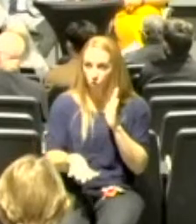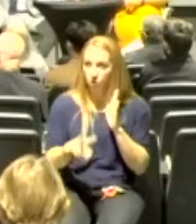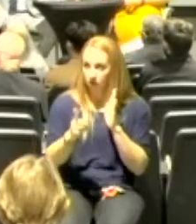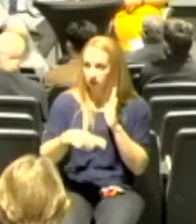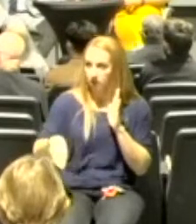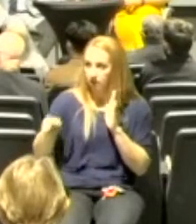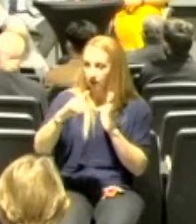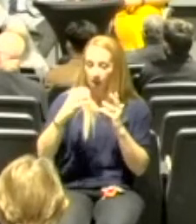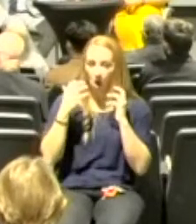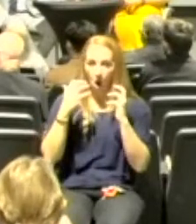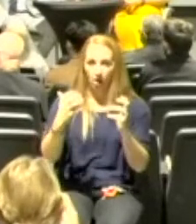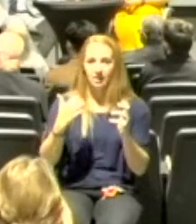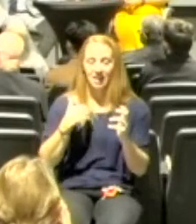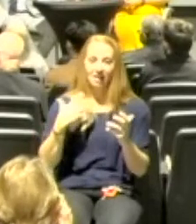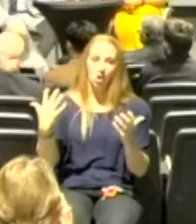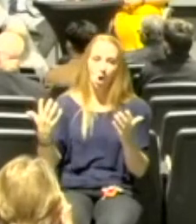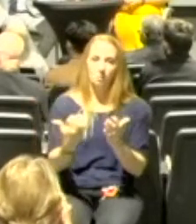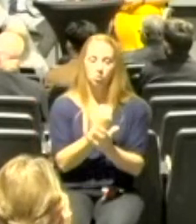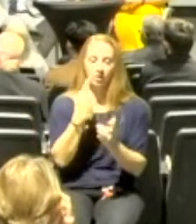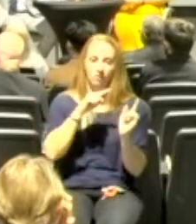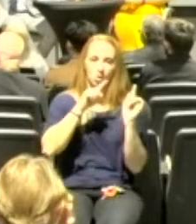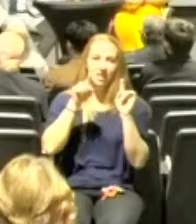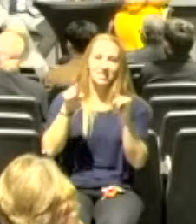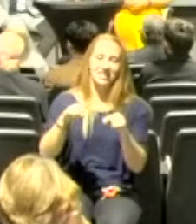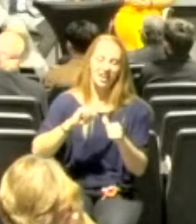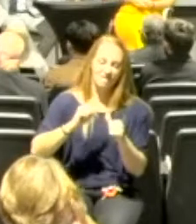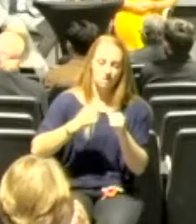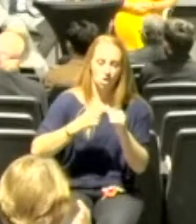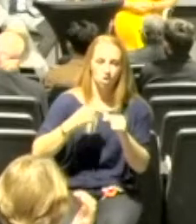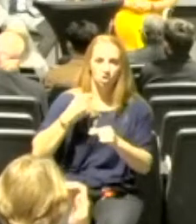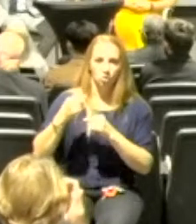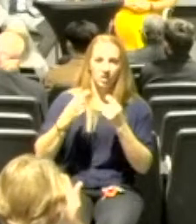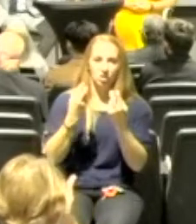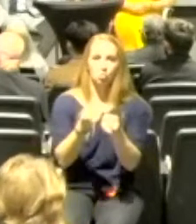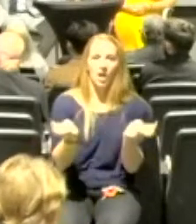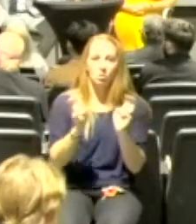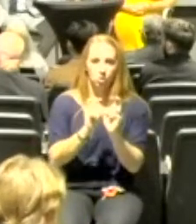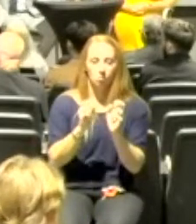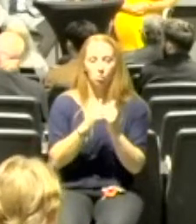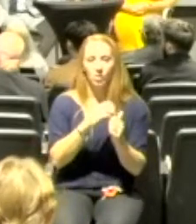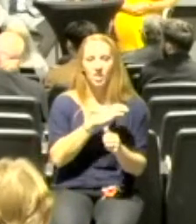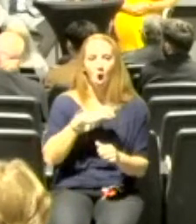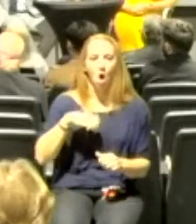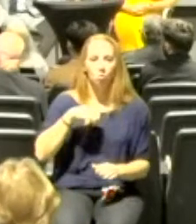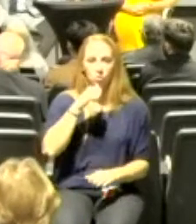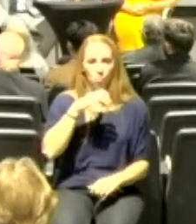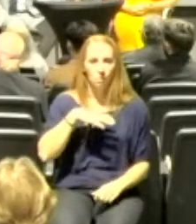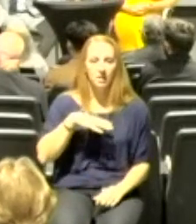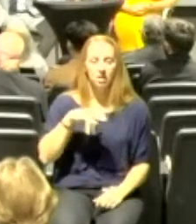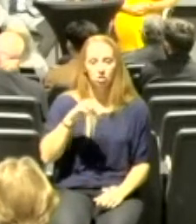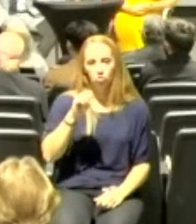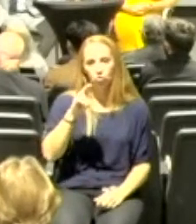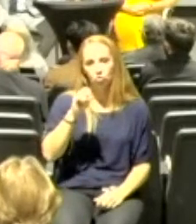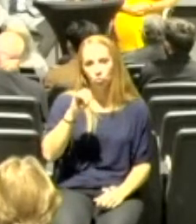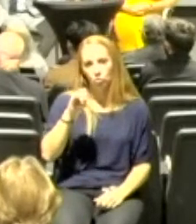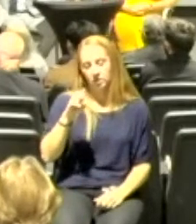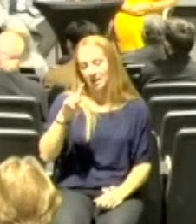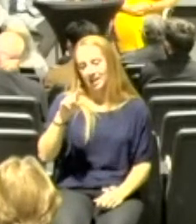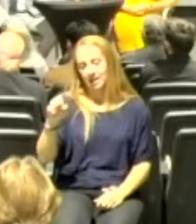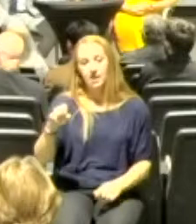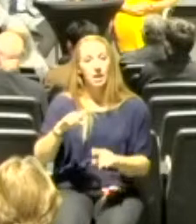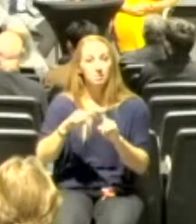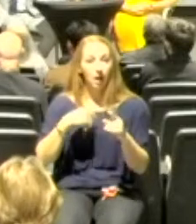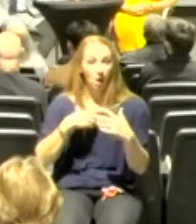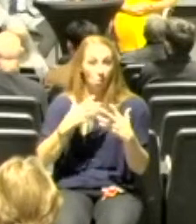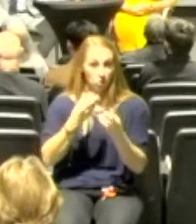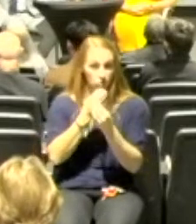opportunity to attend a first gen roundtable that Congresswoman Susie Lee hosted. to talk about their experience, but want to share,